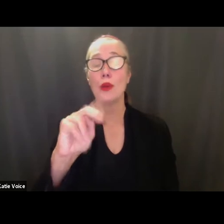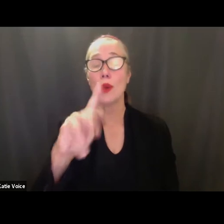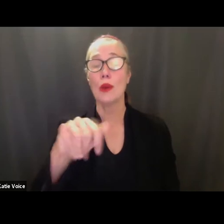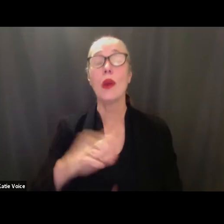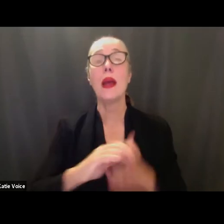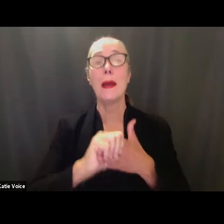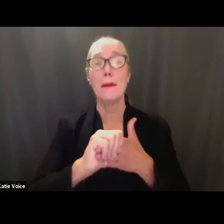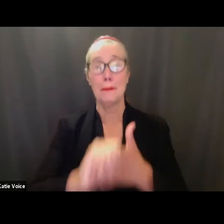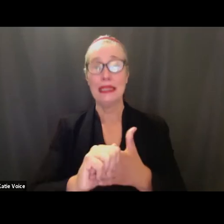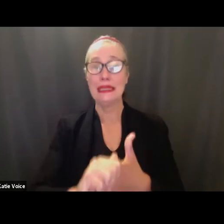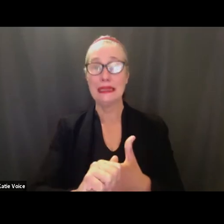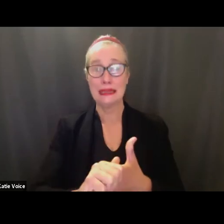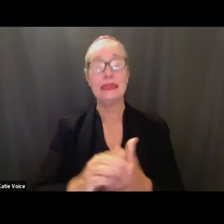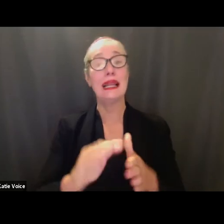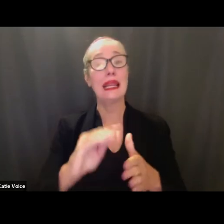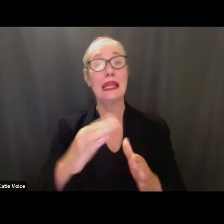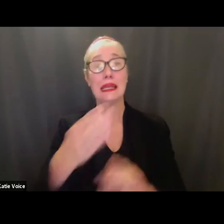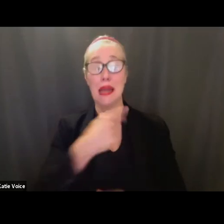please